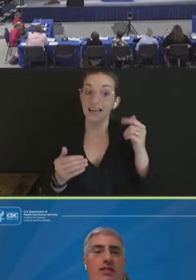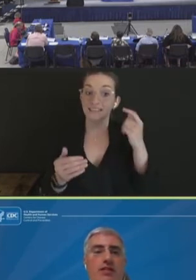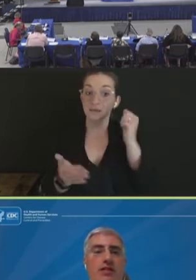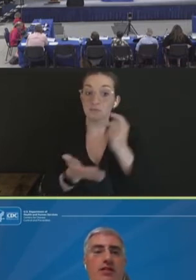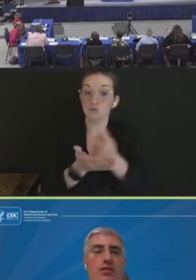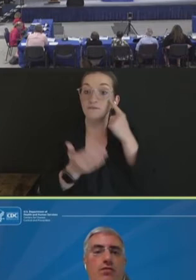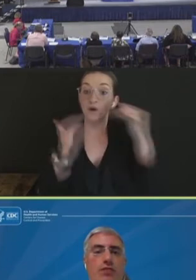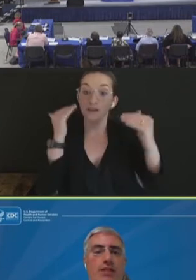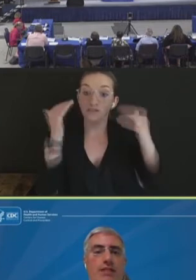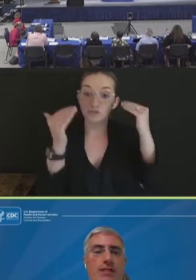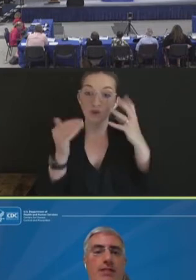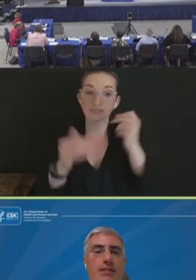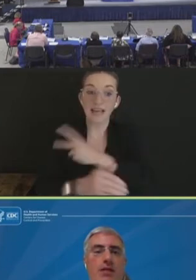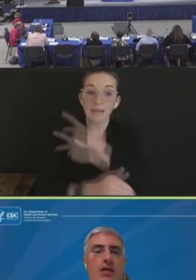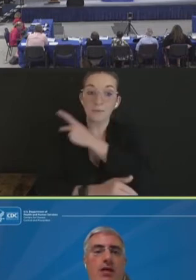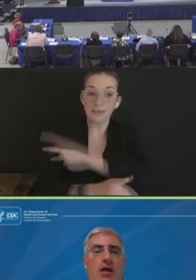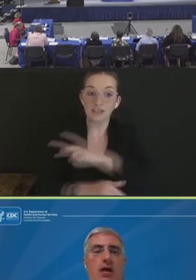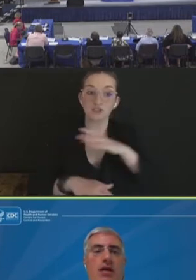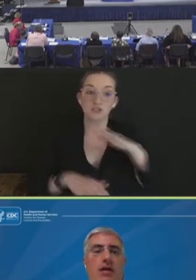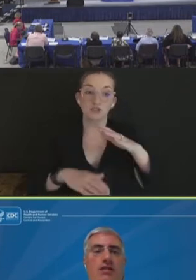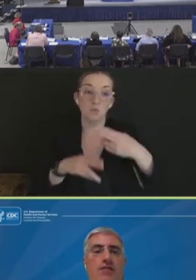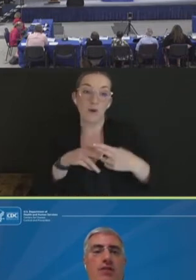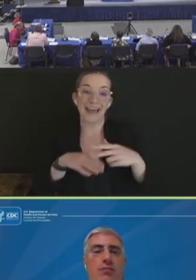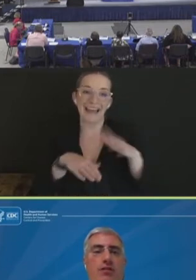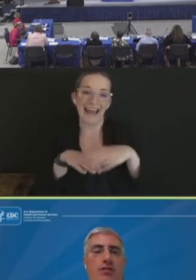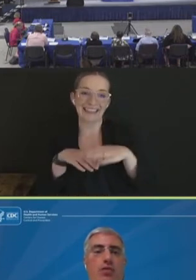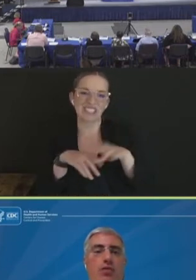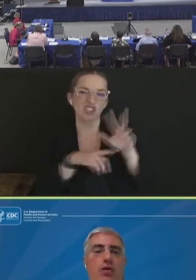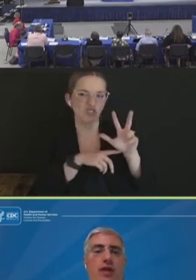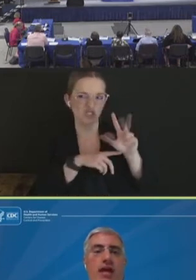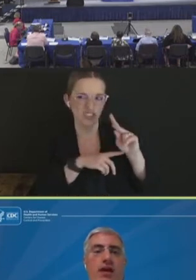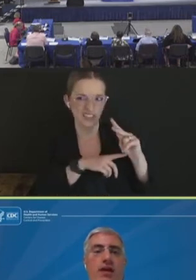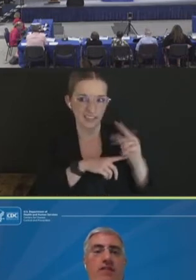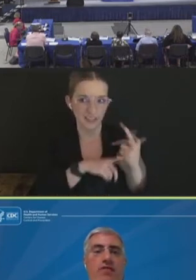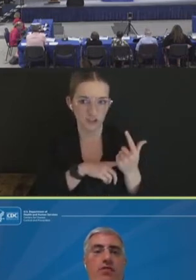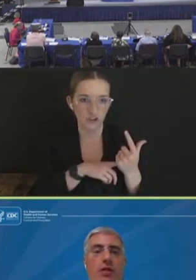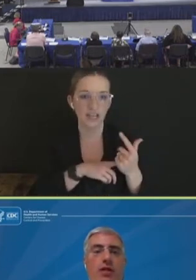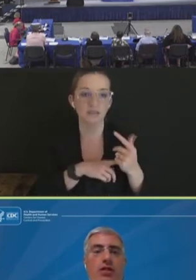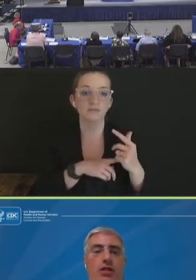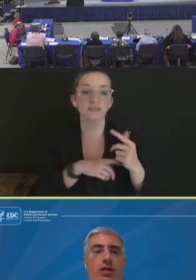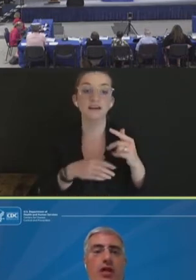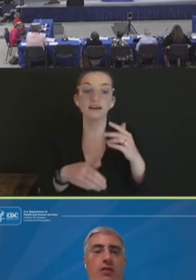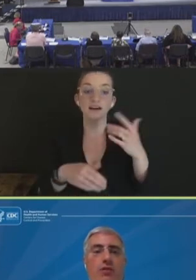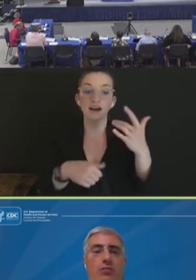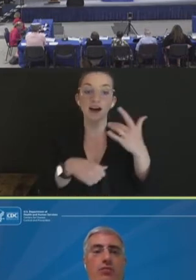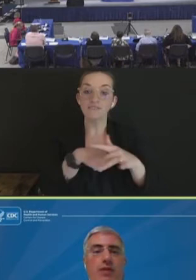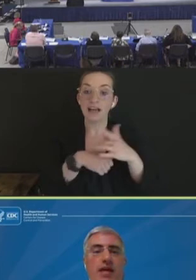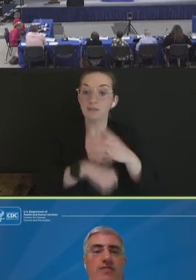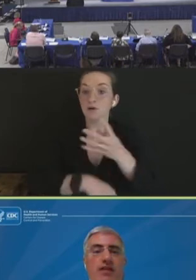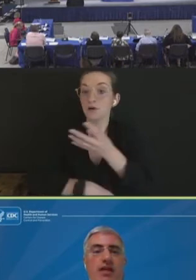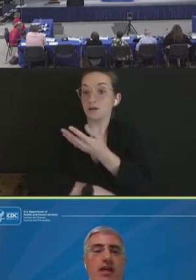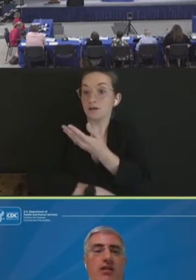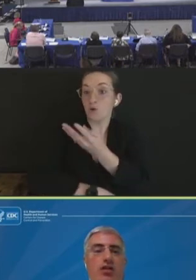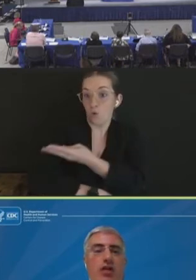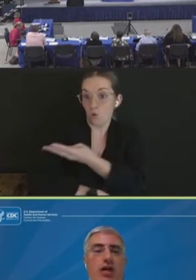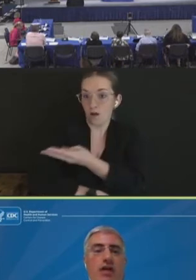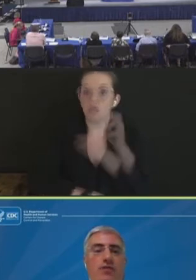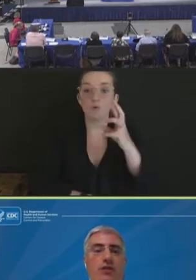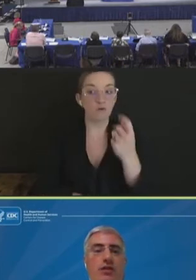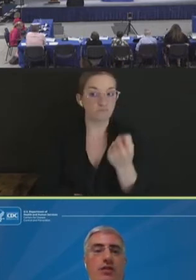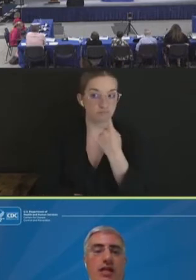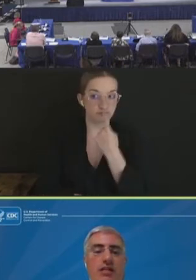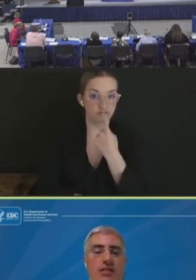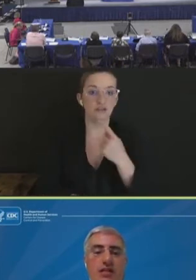or ST-246. It is available as an oral and IV formulation and was approved by FDA in July